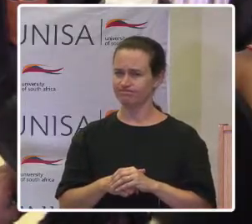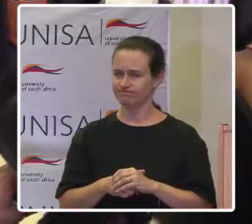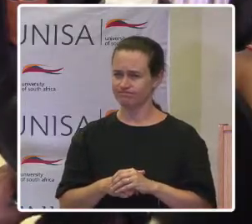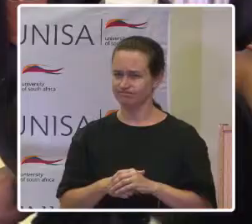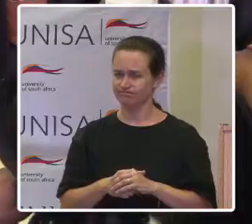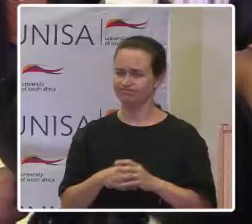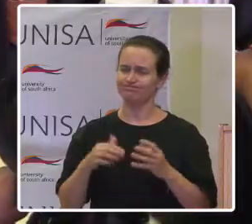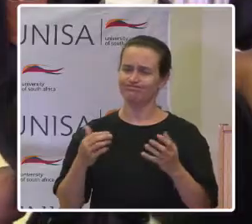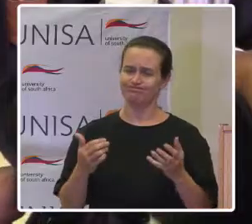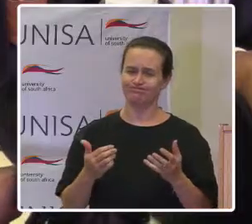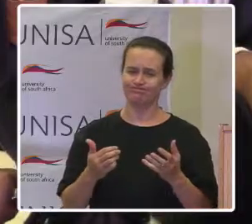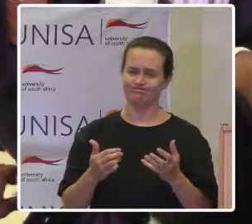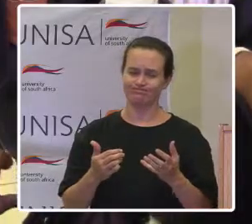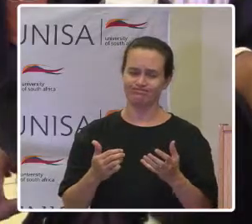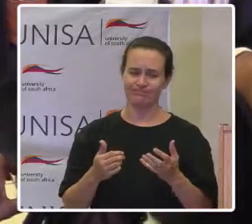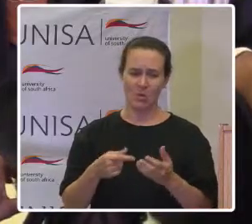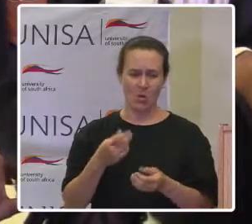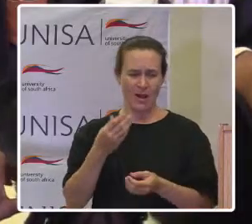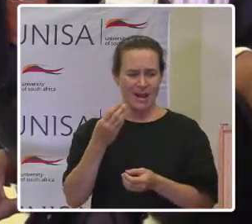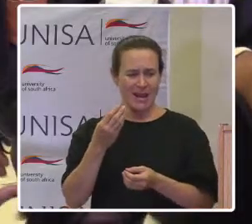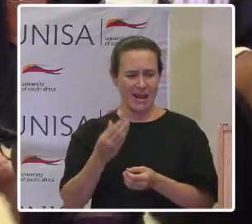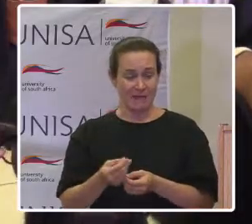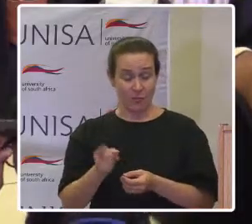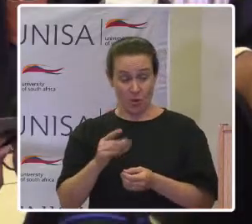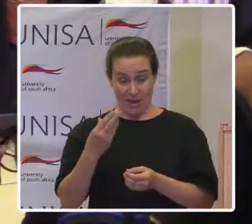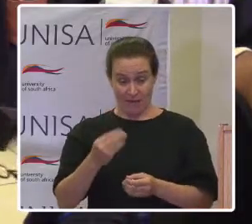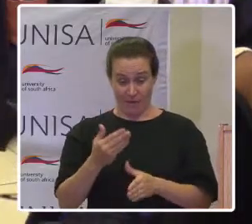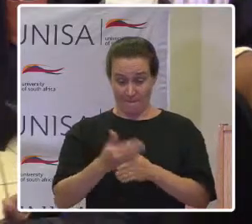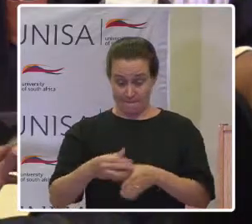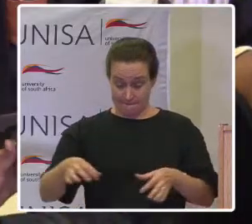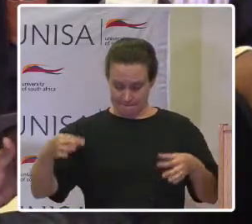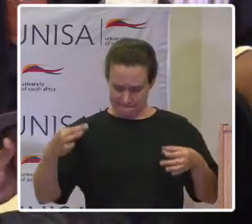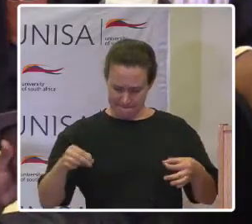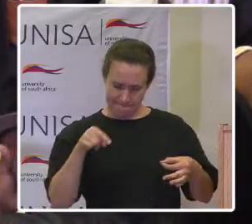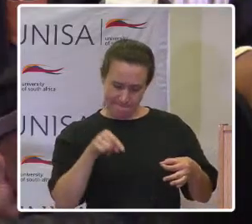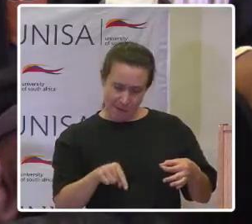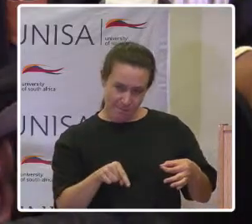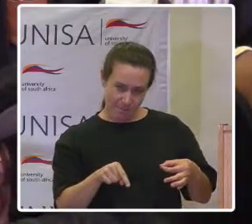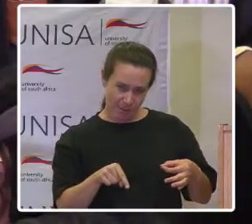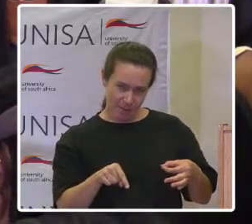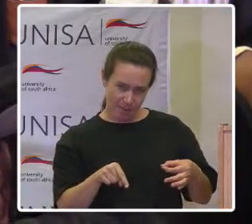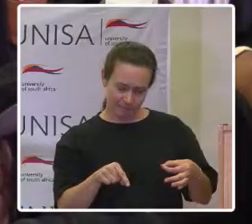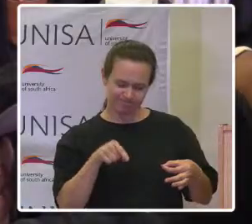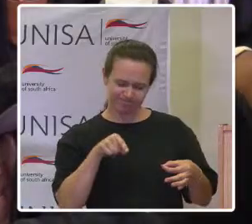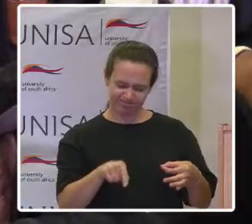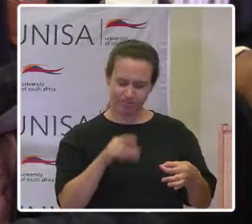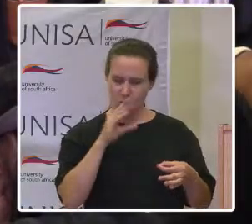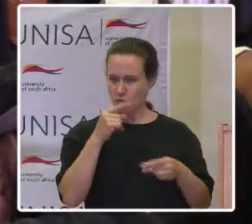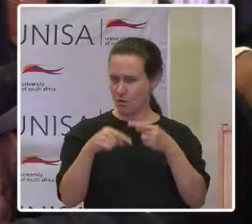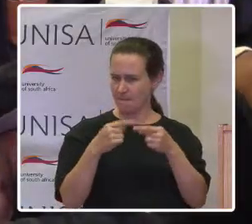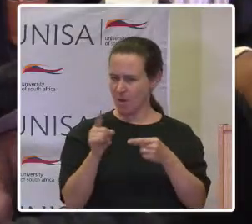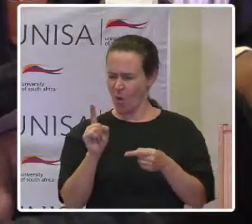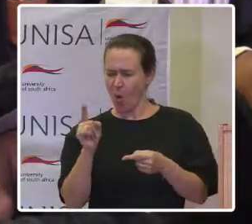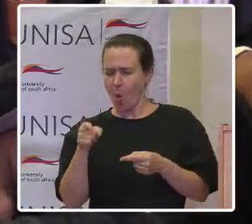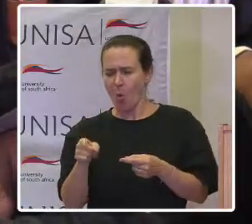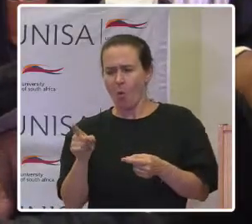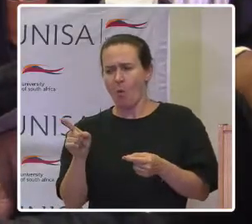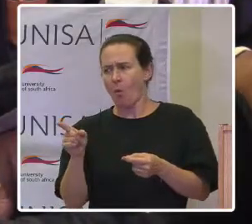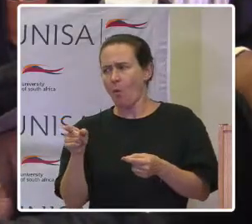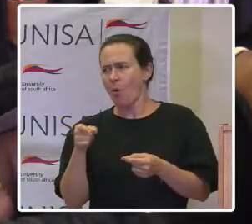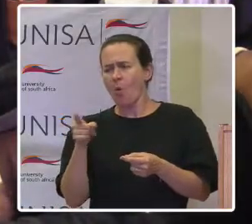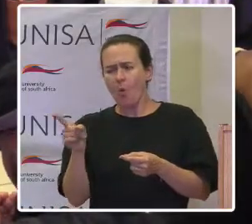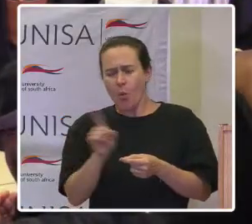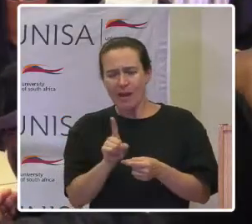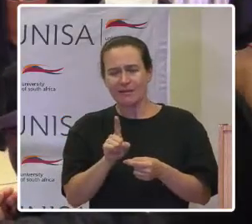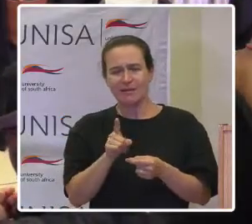a diagnostic paper that looks at what is it that is